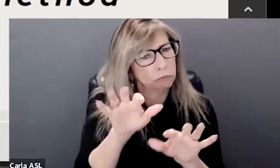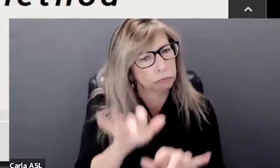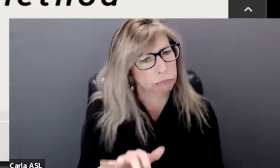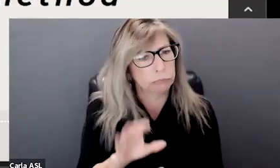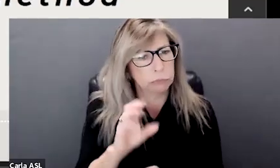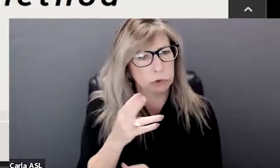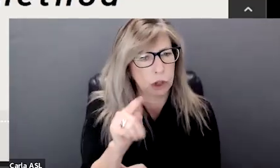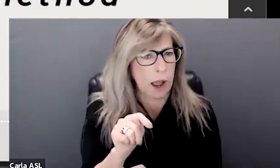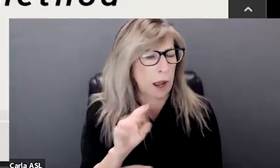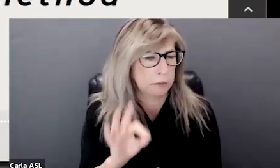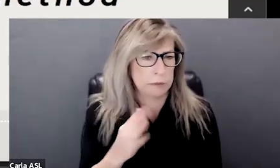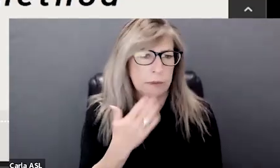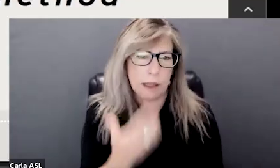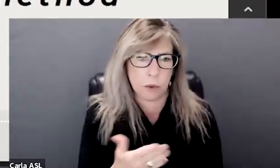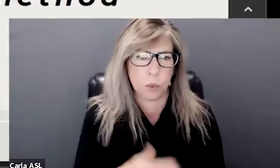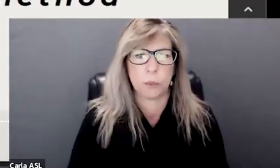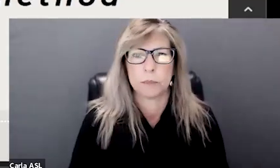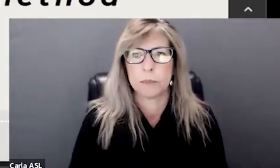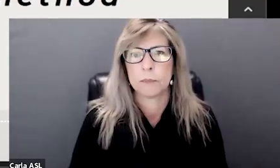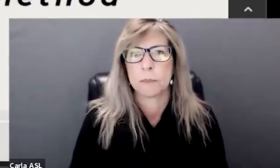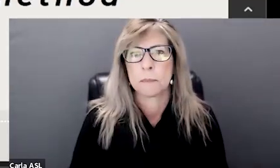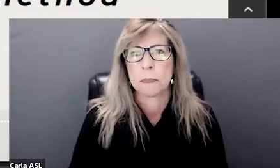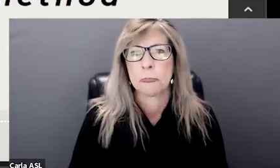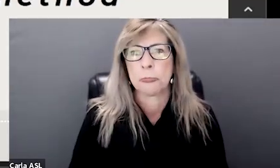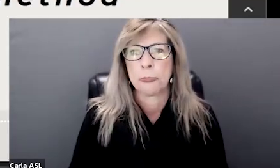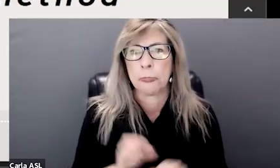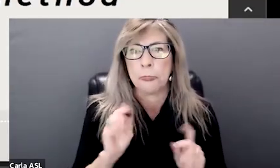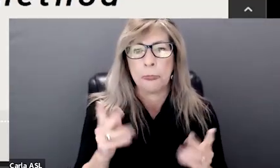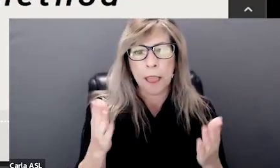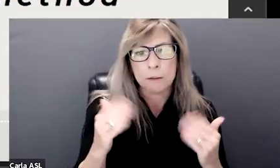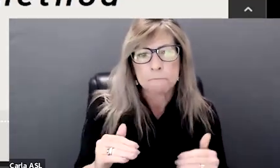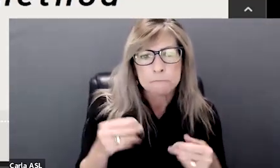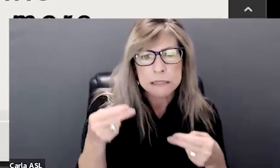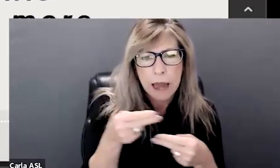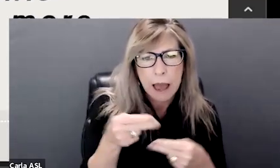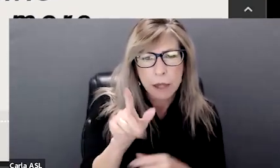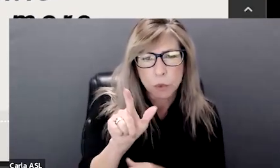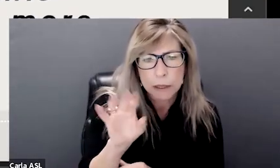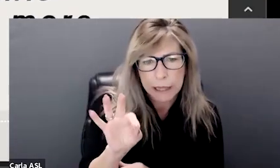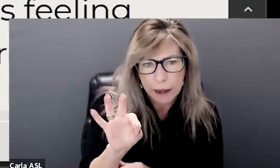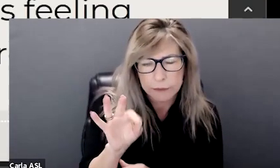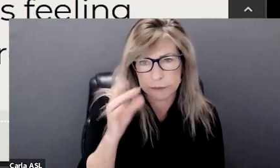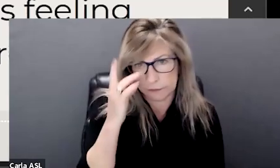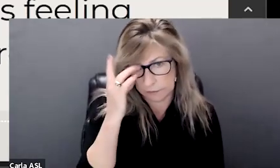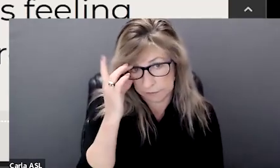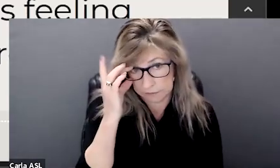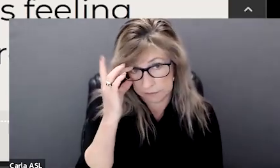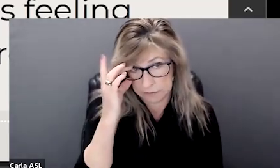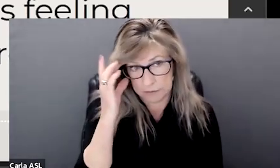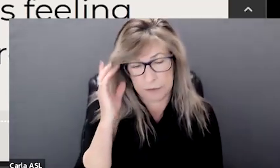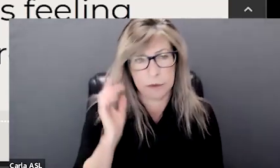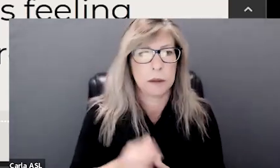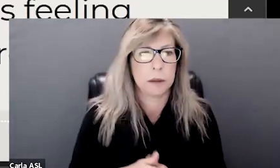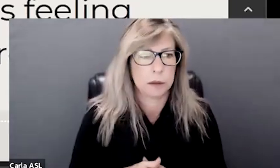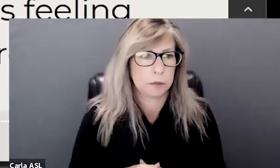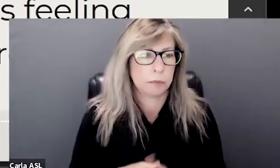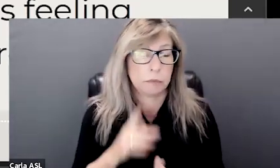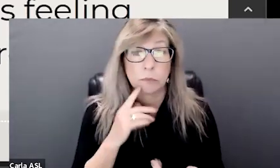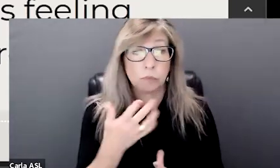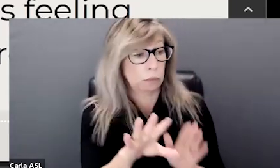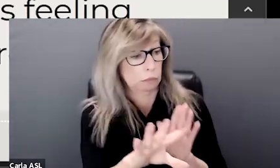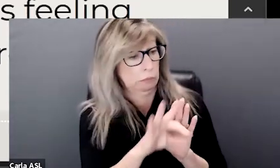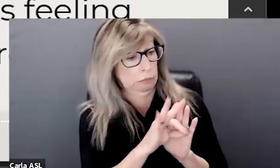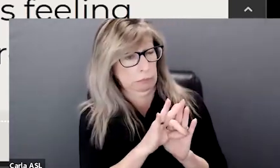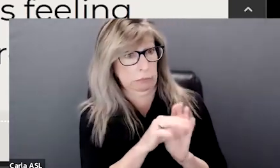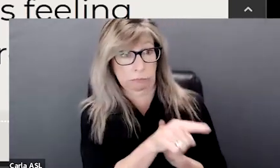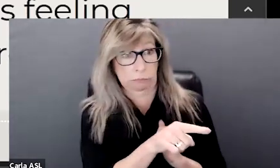All right, I'm going to go ahead with slide 29, candidate assessment. So selecting a great candidate for a